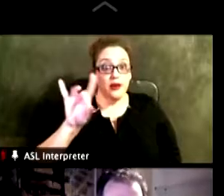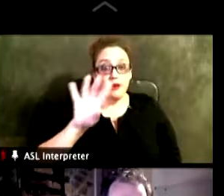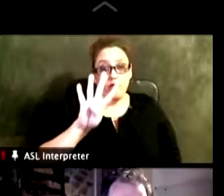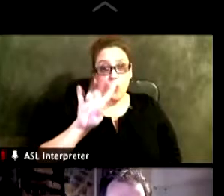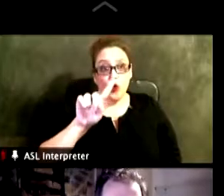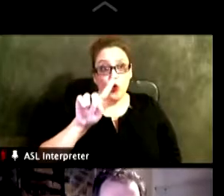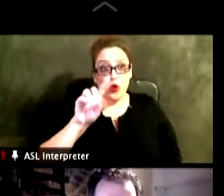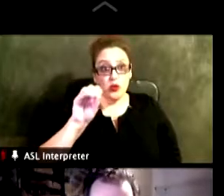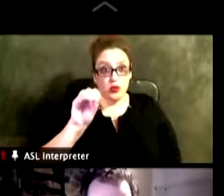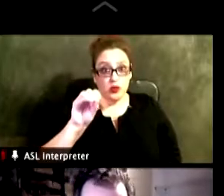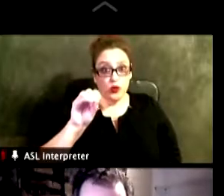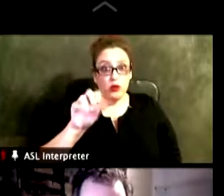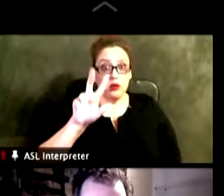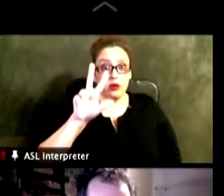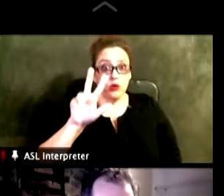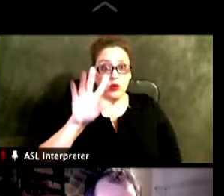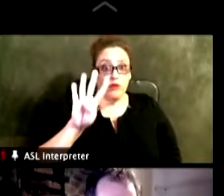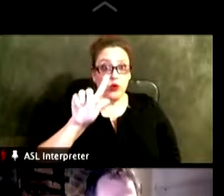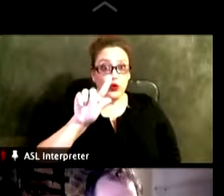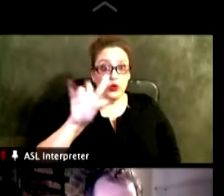888-410-3427. En español,